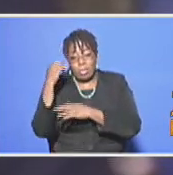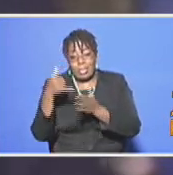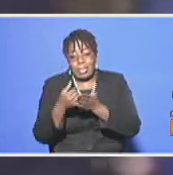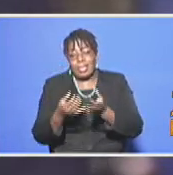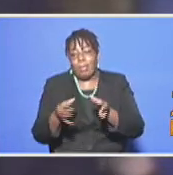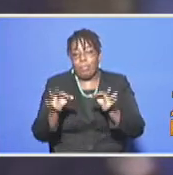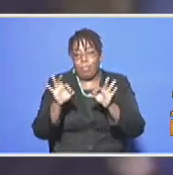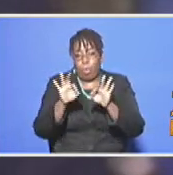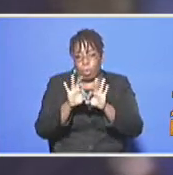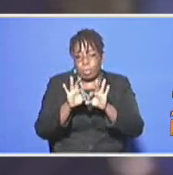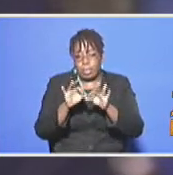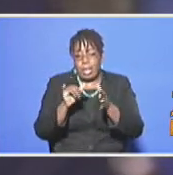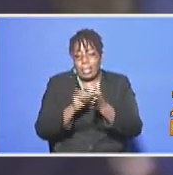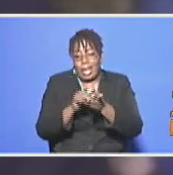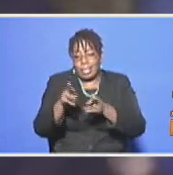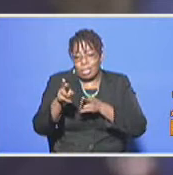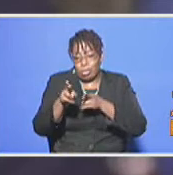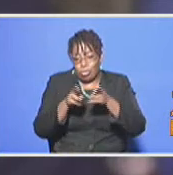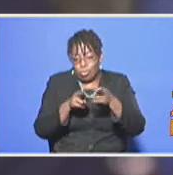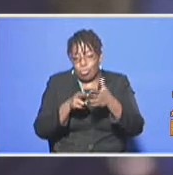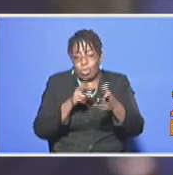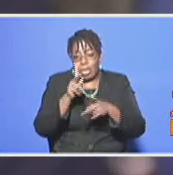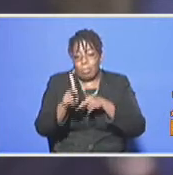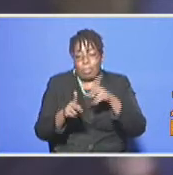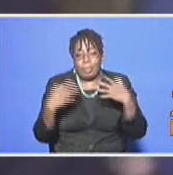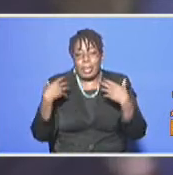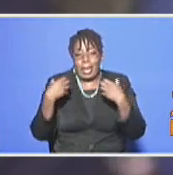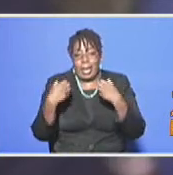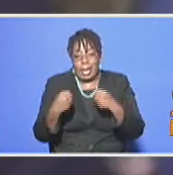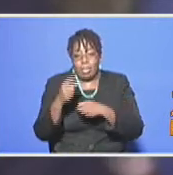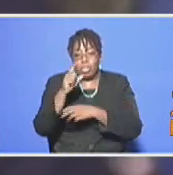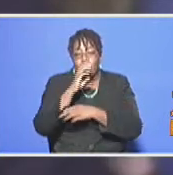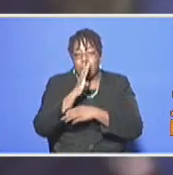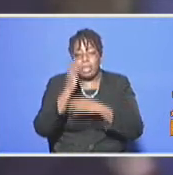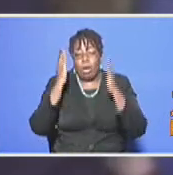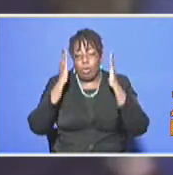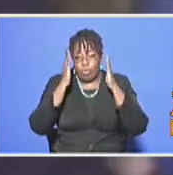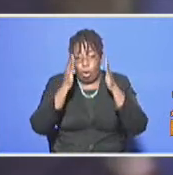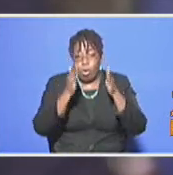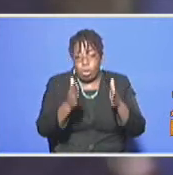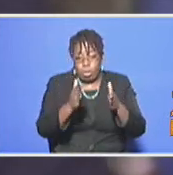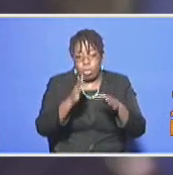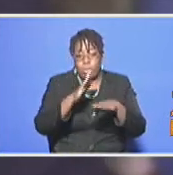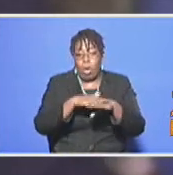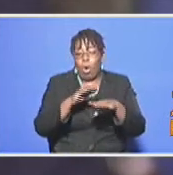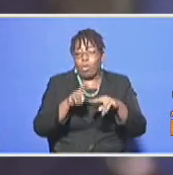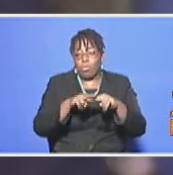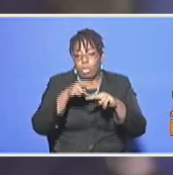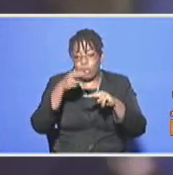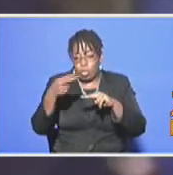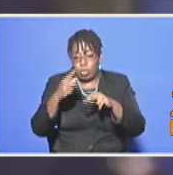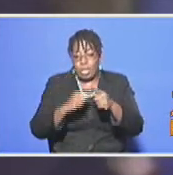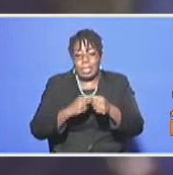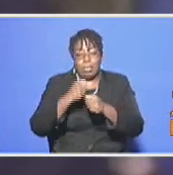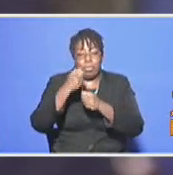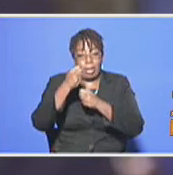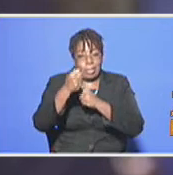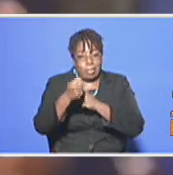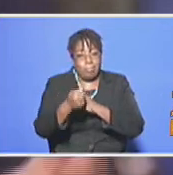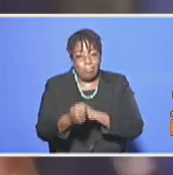important that control measures in public health should be focused on reducing the